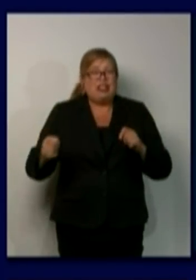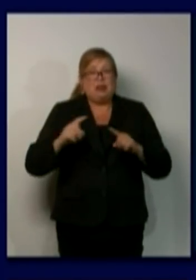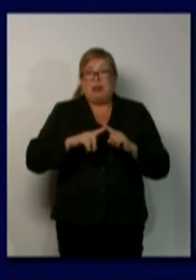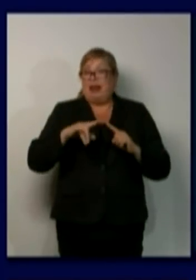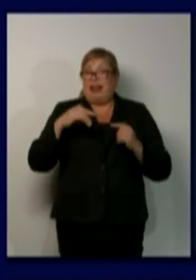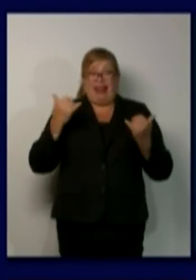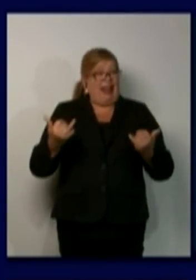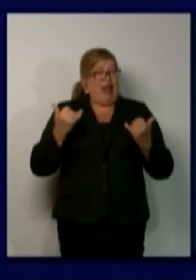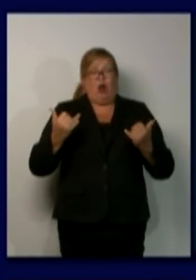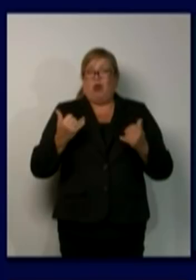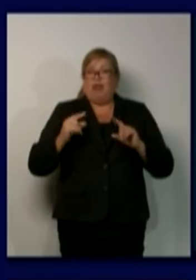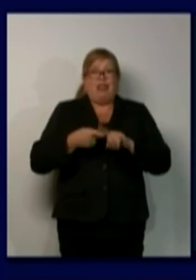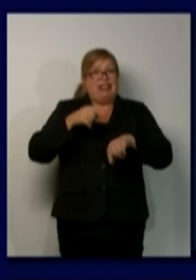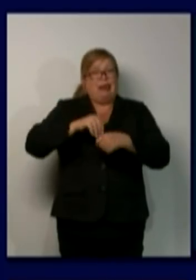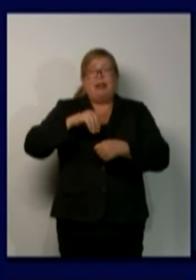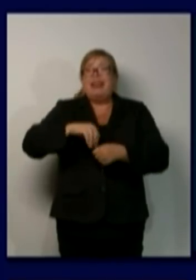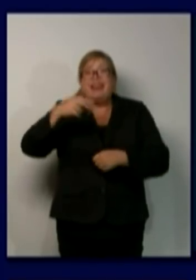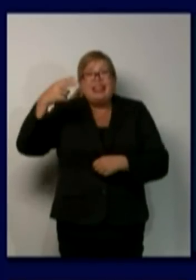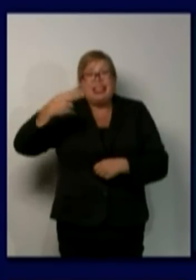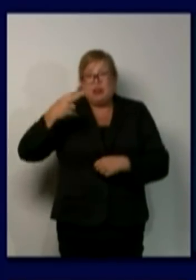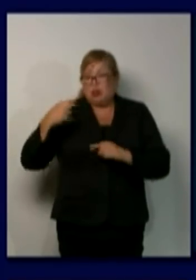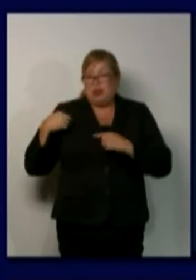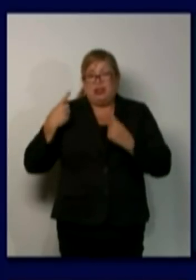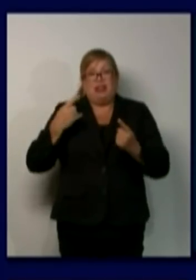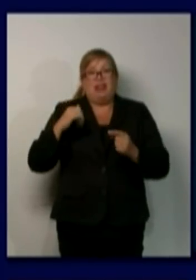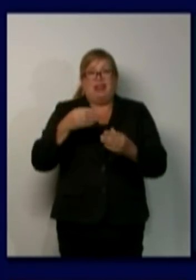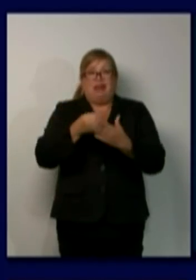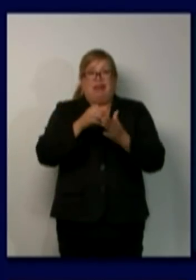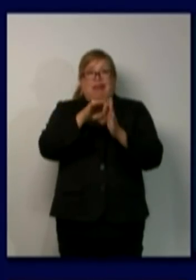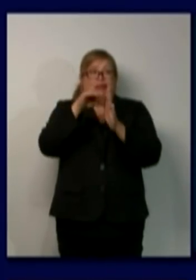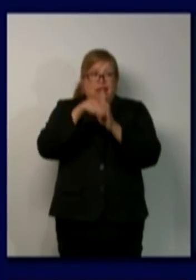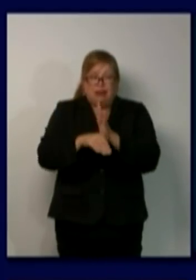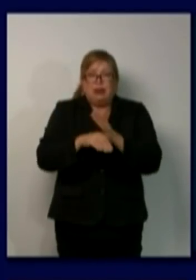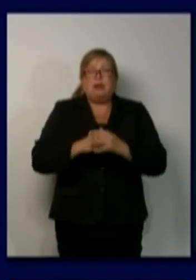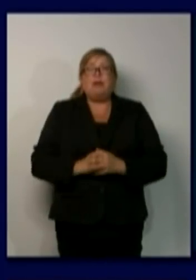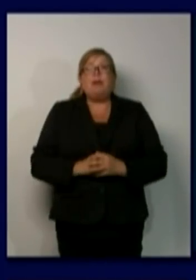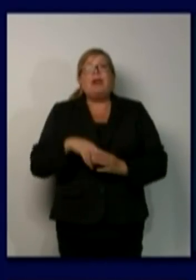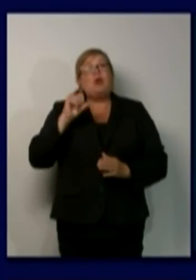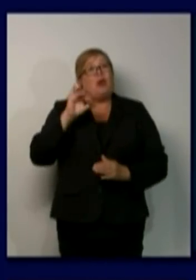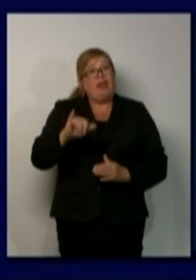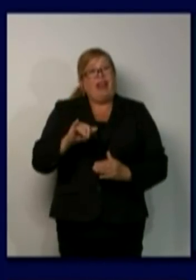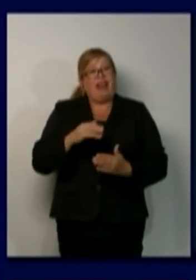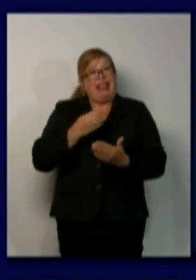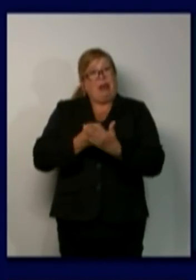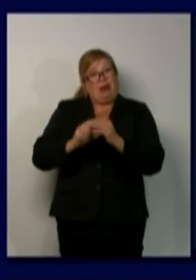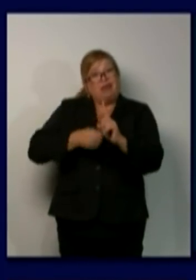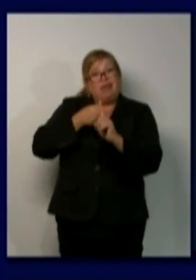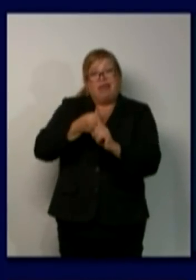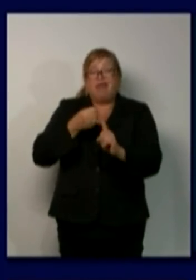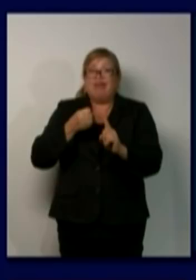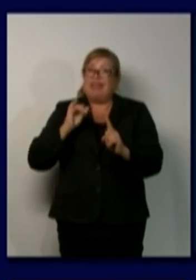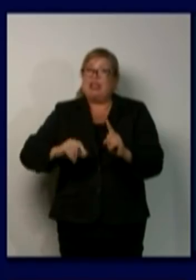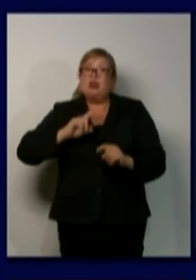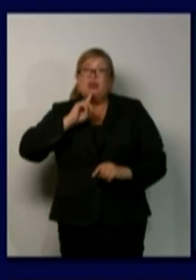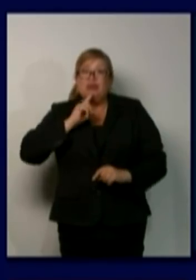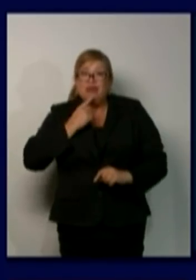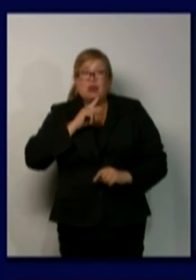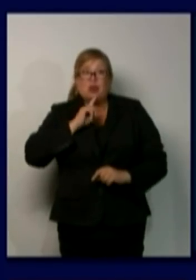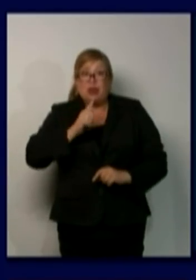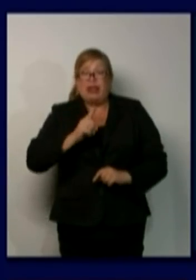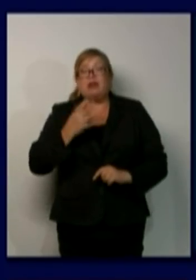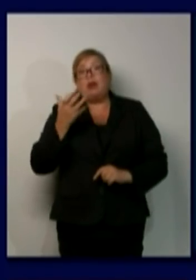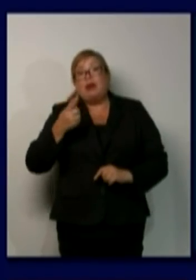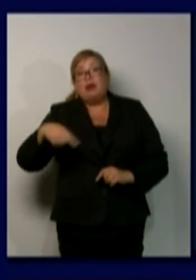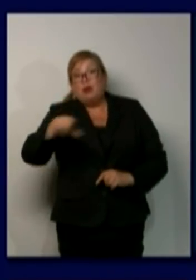simply without precedent in modern times. So the economic consequence is real, and that's why I just want folks to